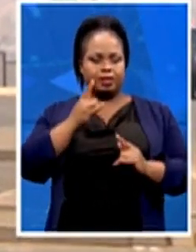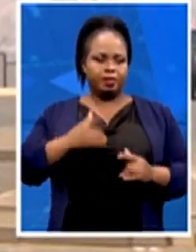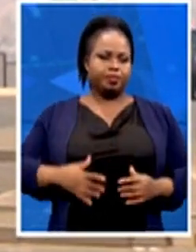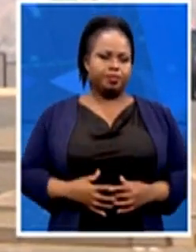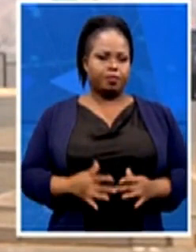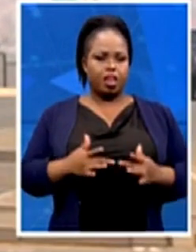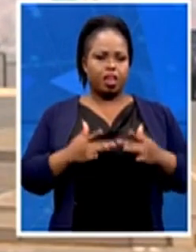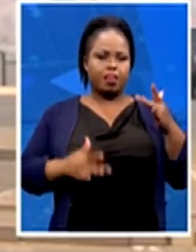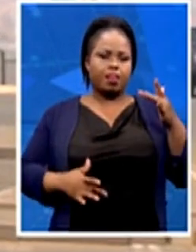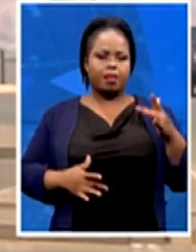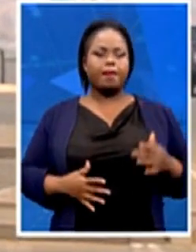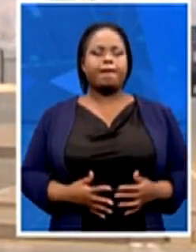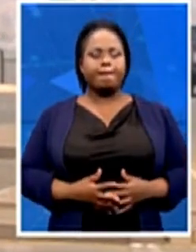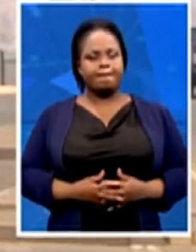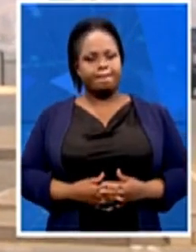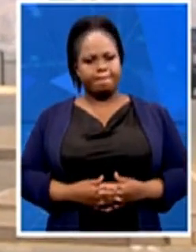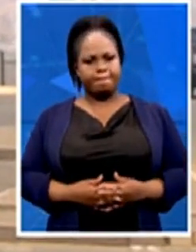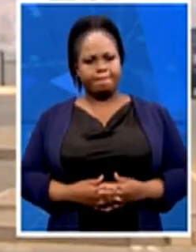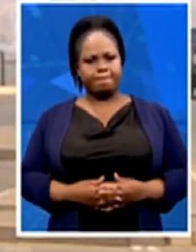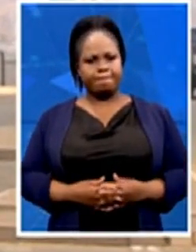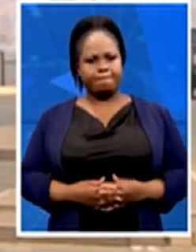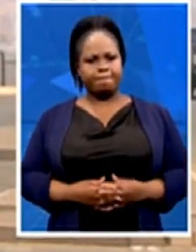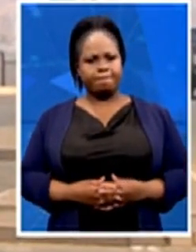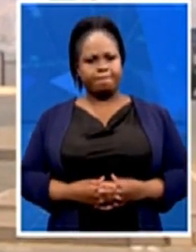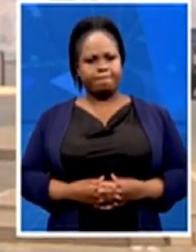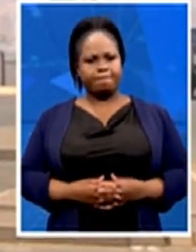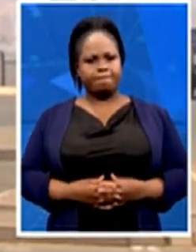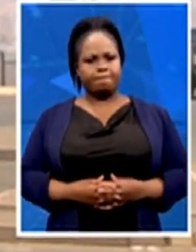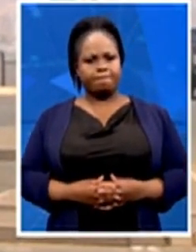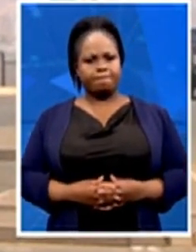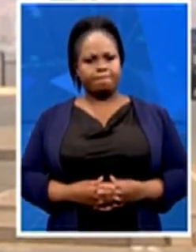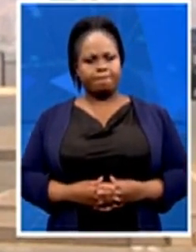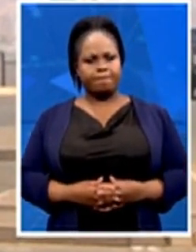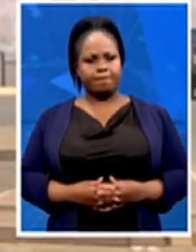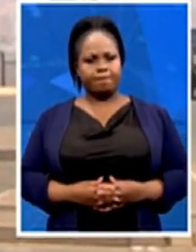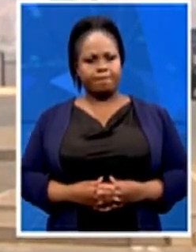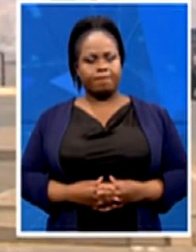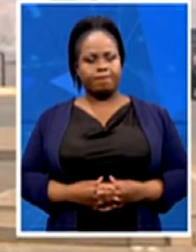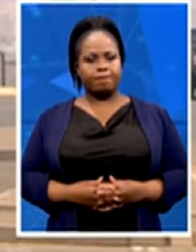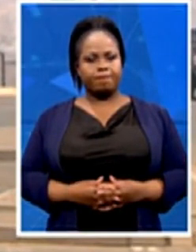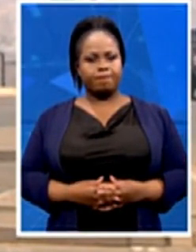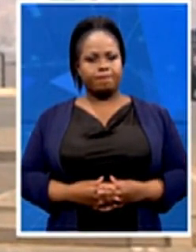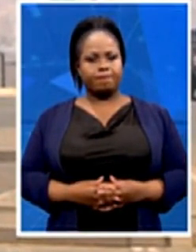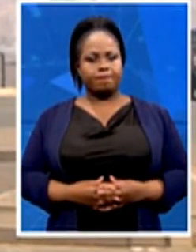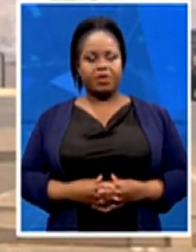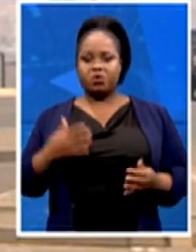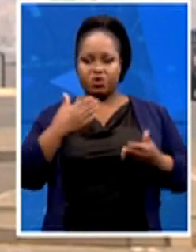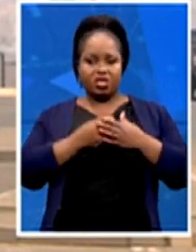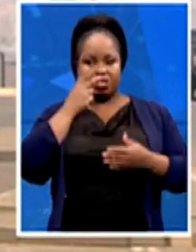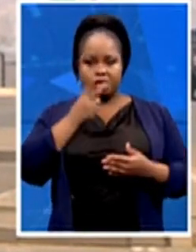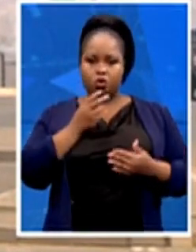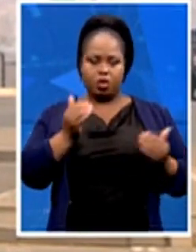And so far as see, we manage, even though we're still around, but we managed to